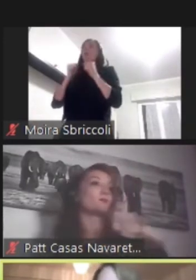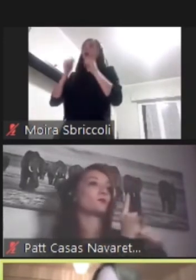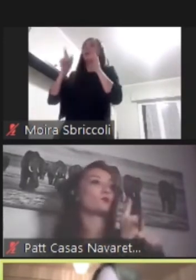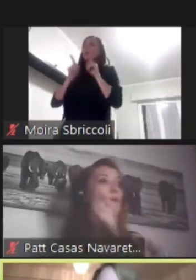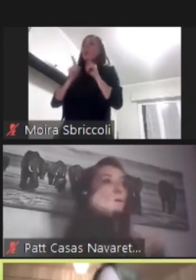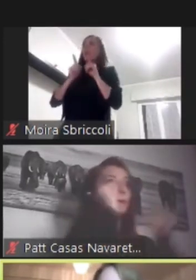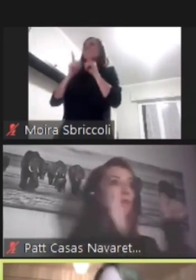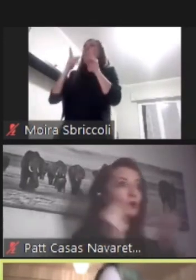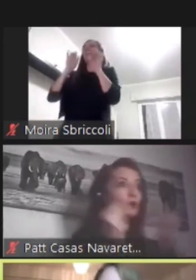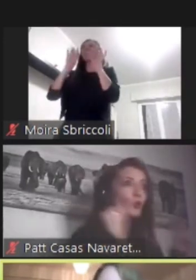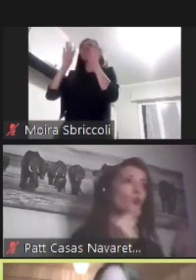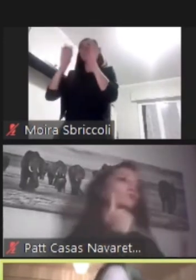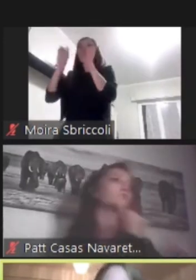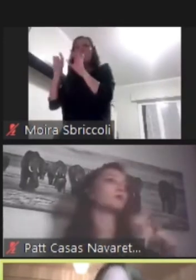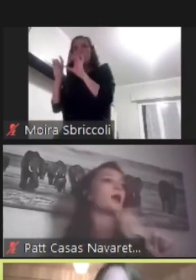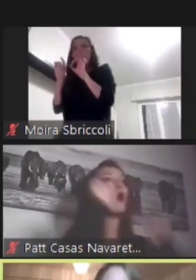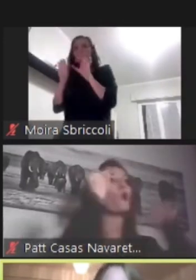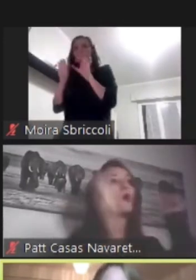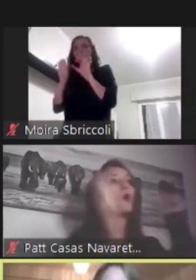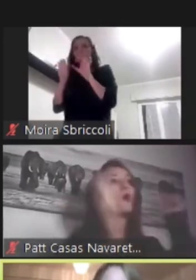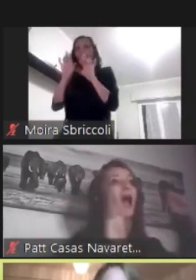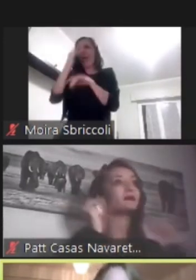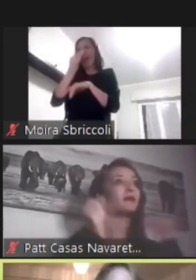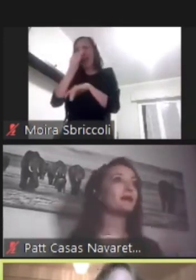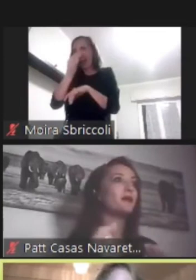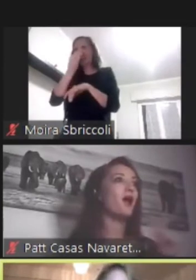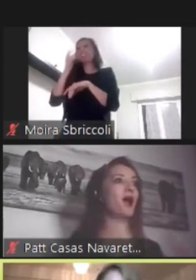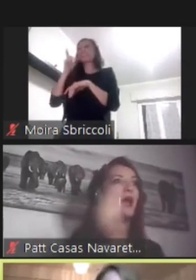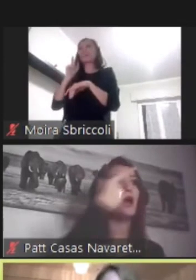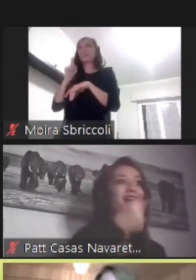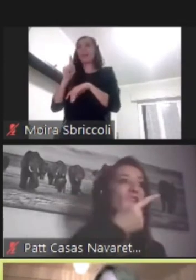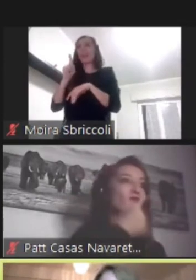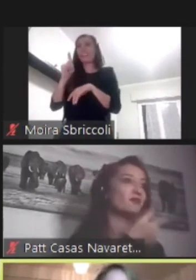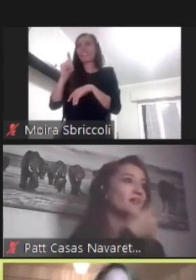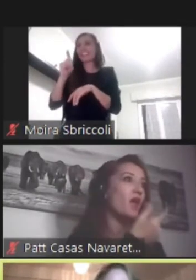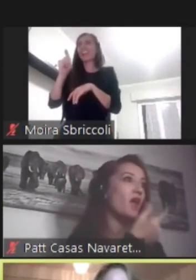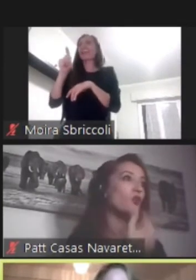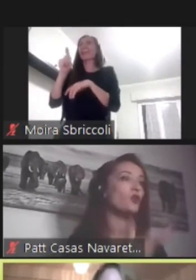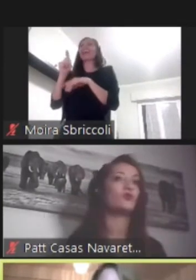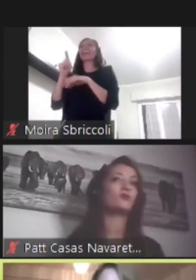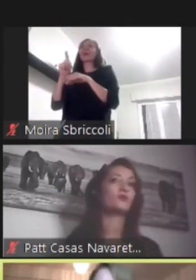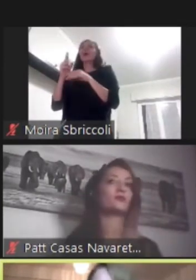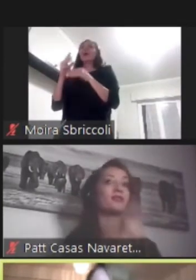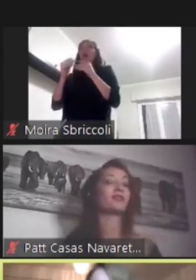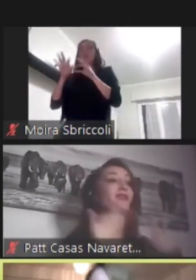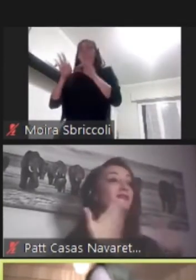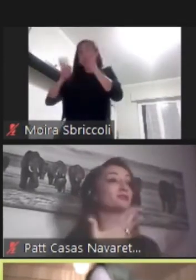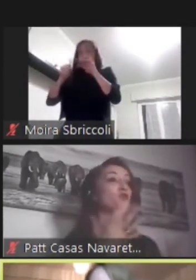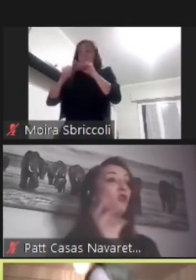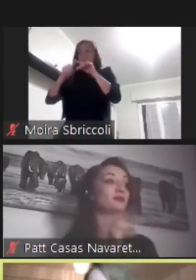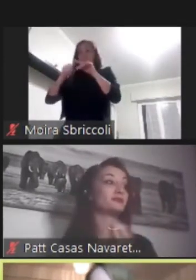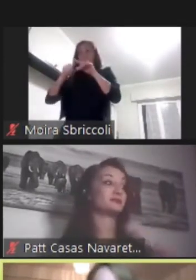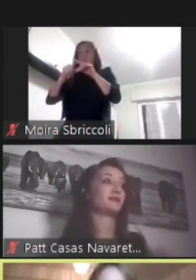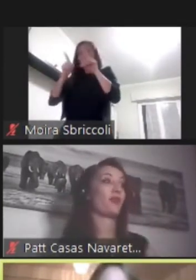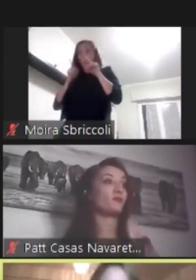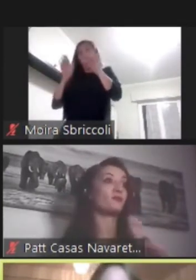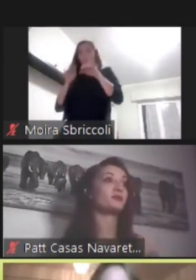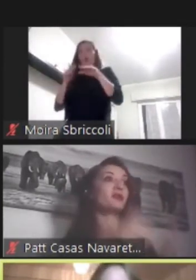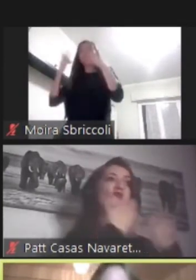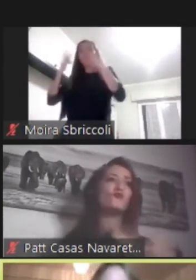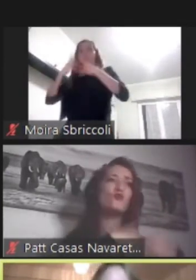immune system is functioning properly, it just protects the body as much as we need